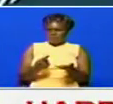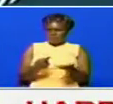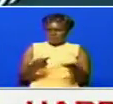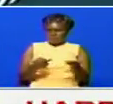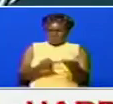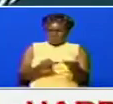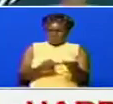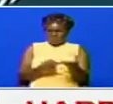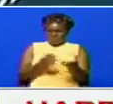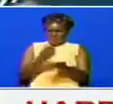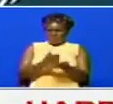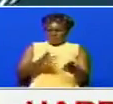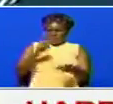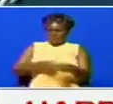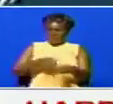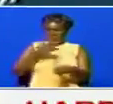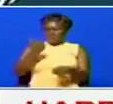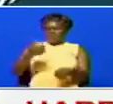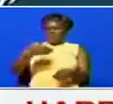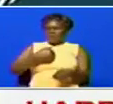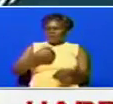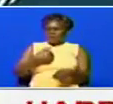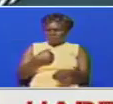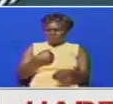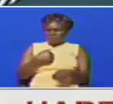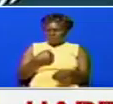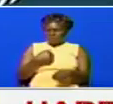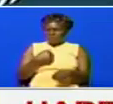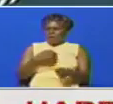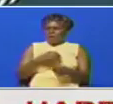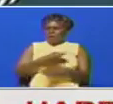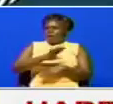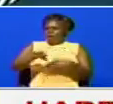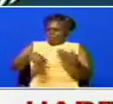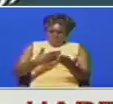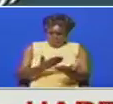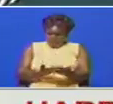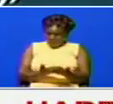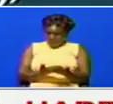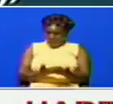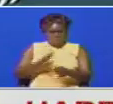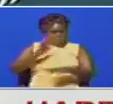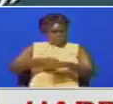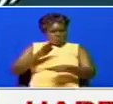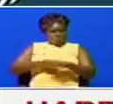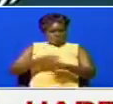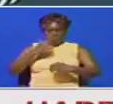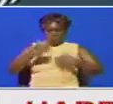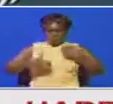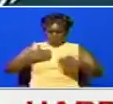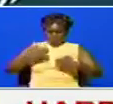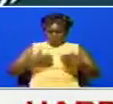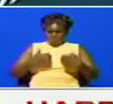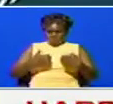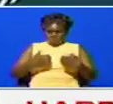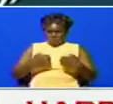court, but sometimes you need to have some initiatives. But all was in good mood. And we must